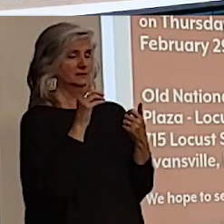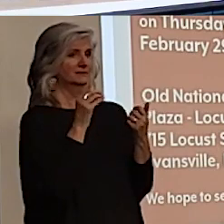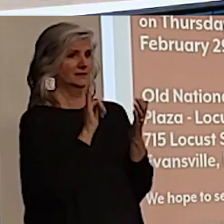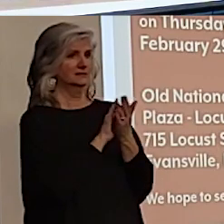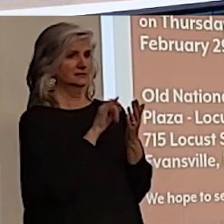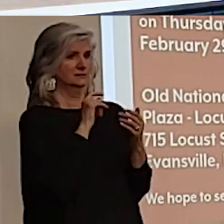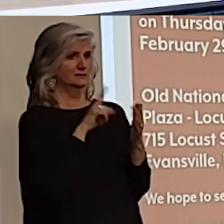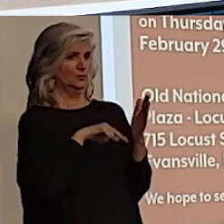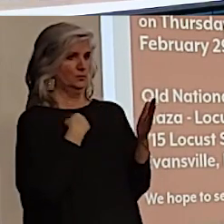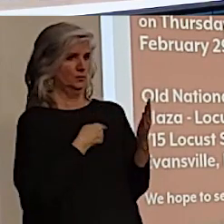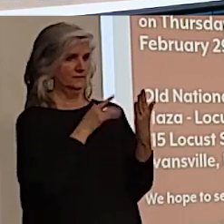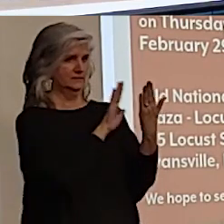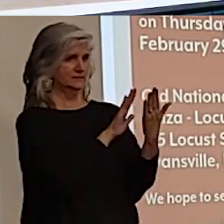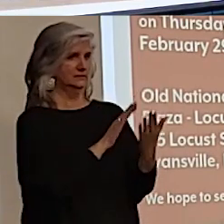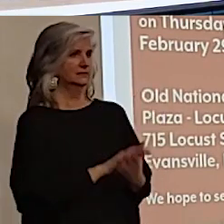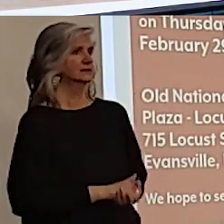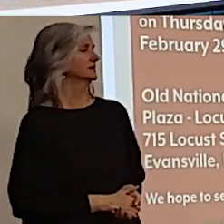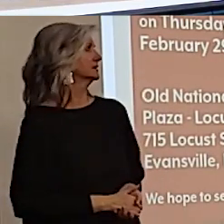up against.